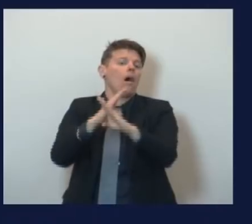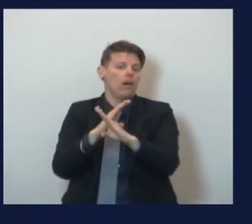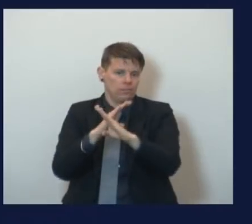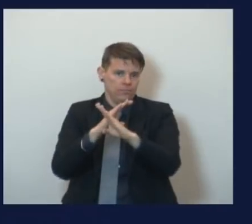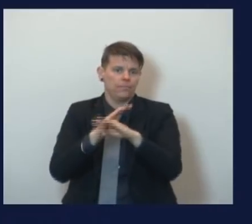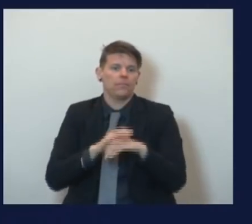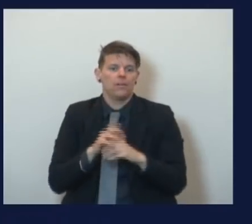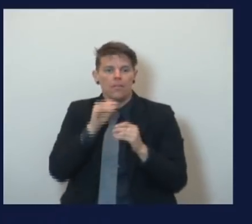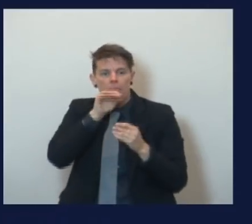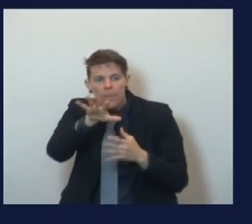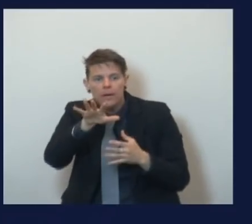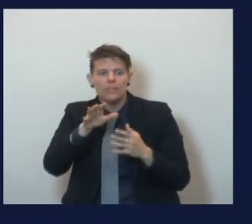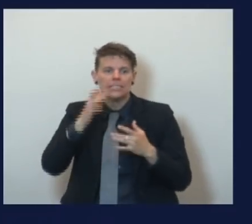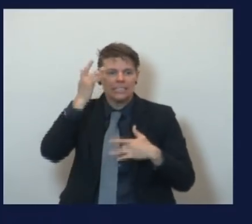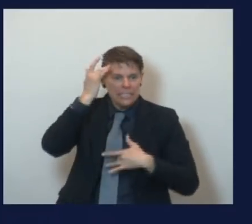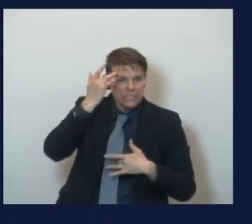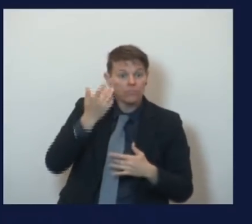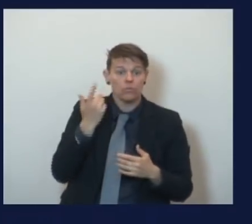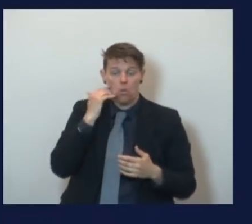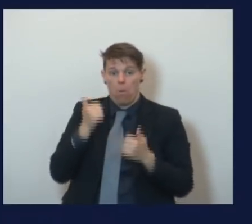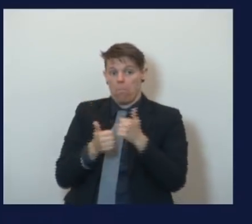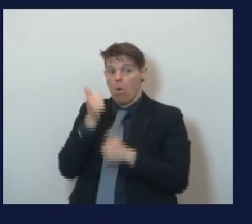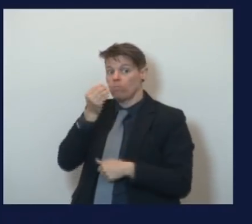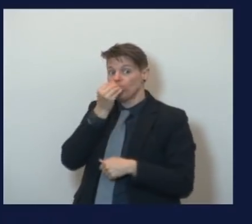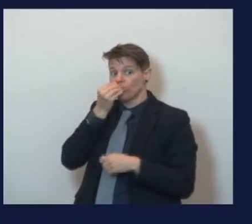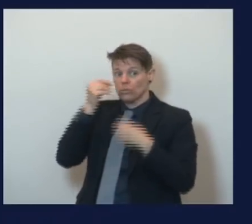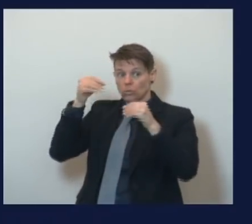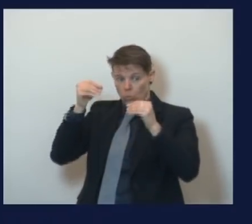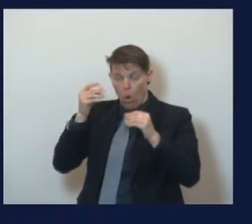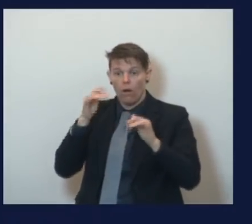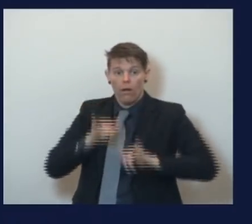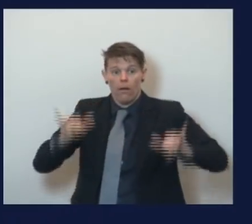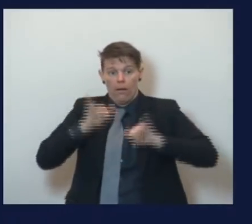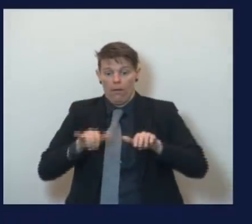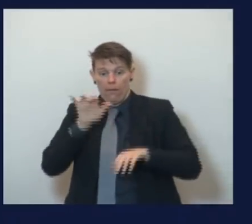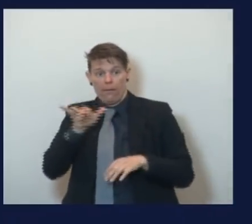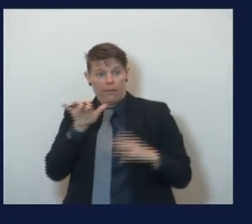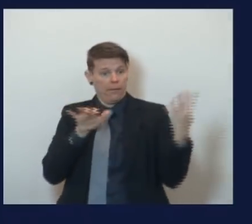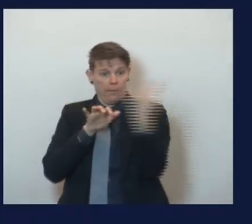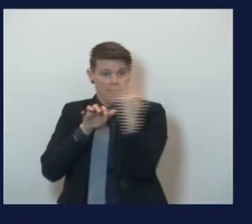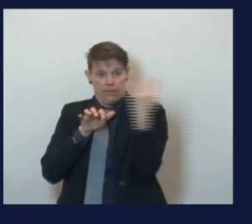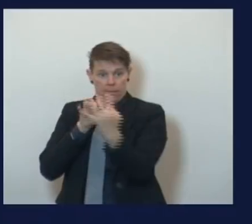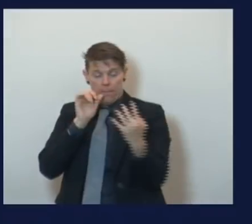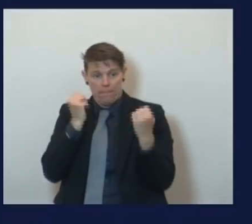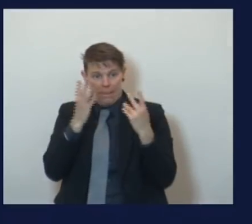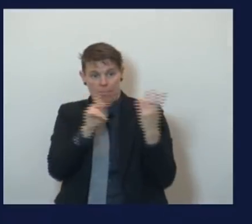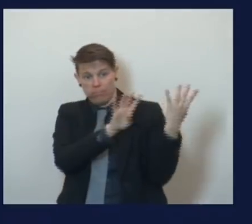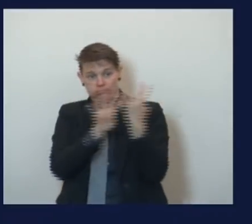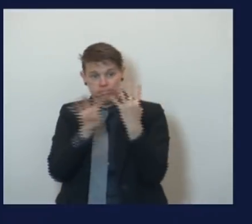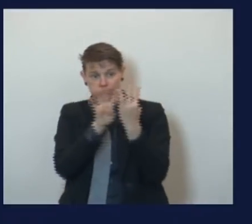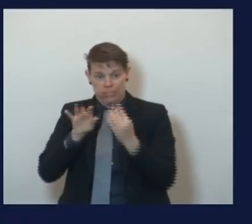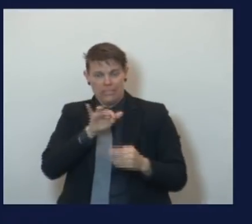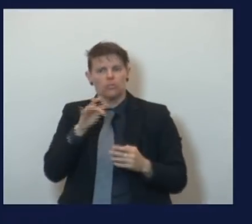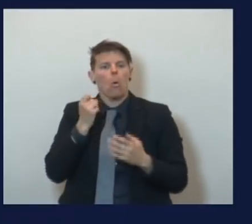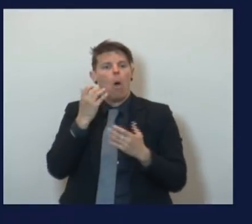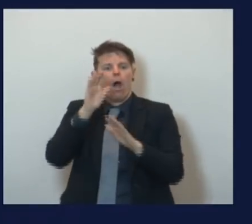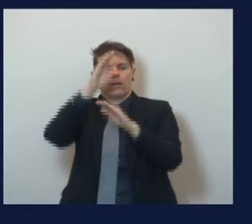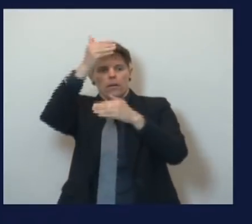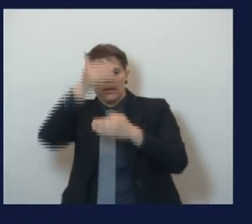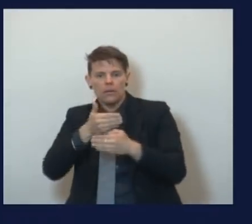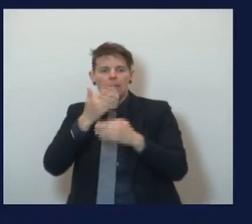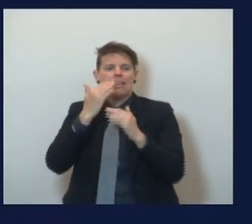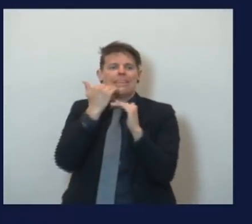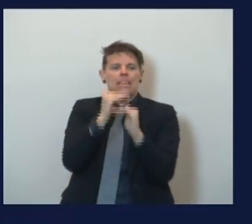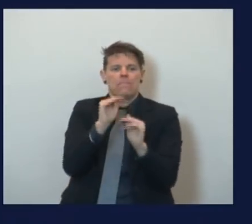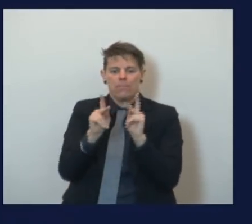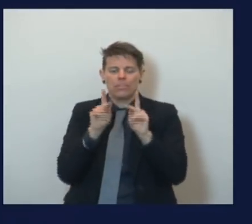Arrange for contactless payment and receipt options to the greatest extent possible. I know some folks aren't